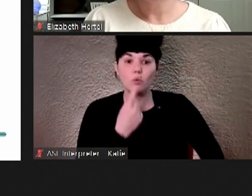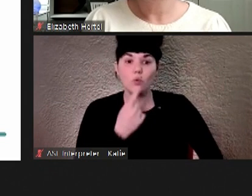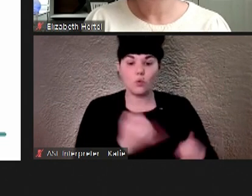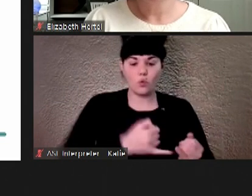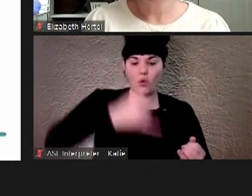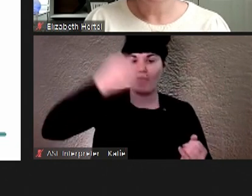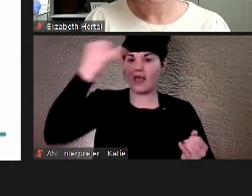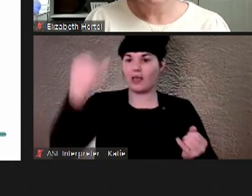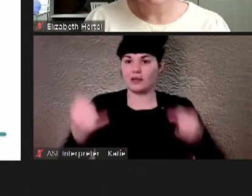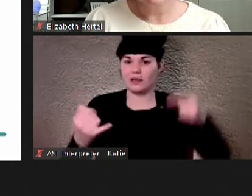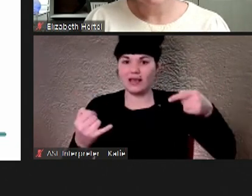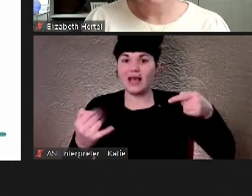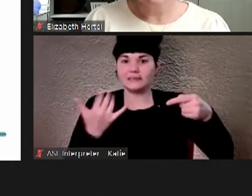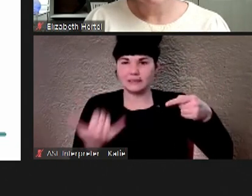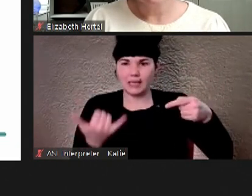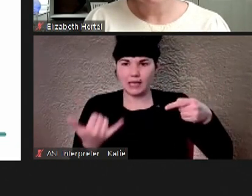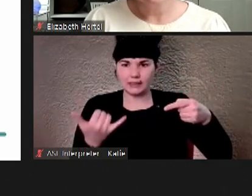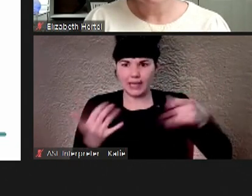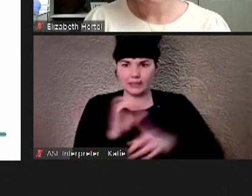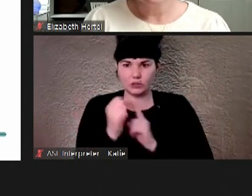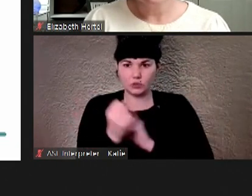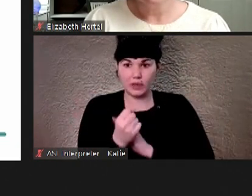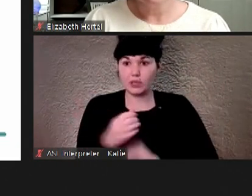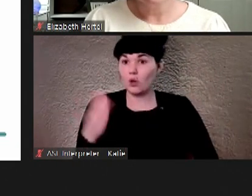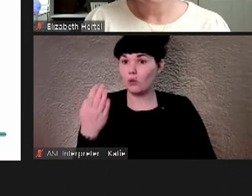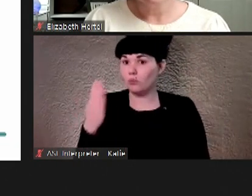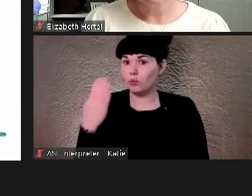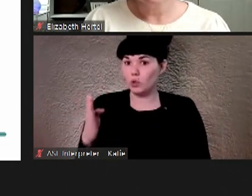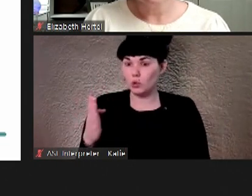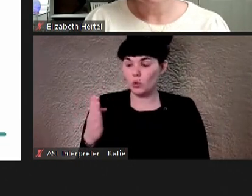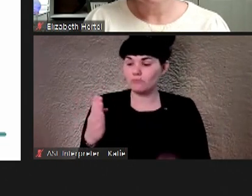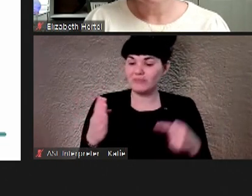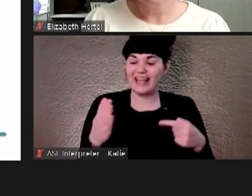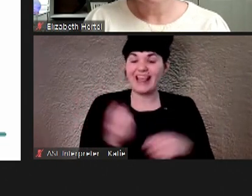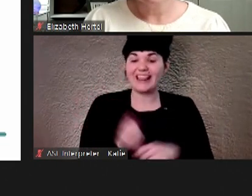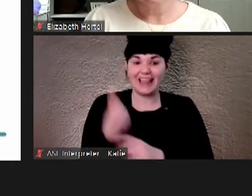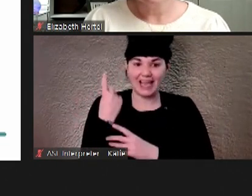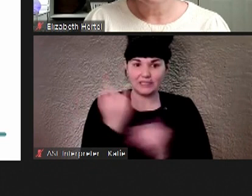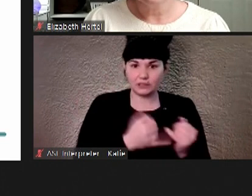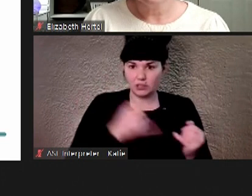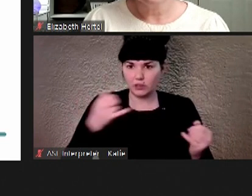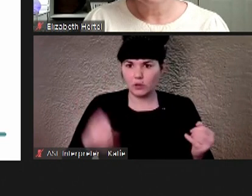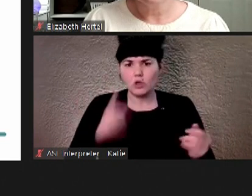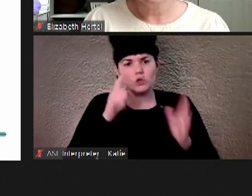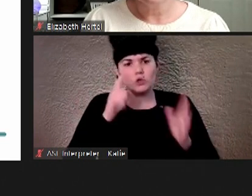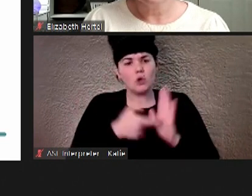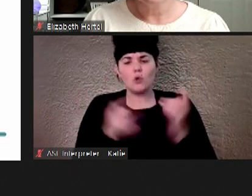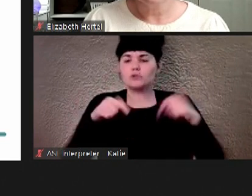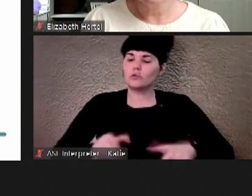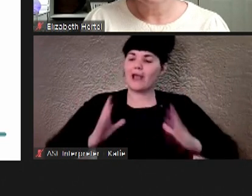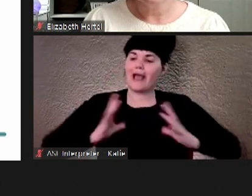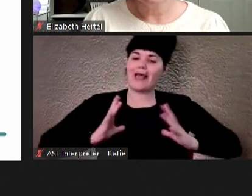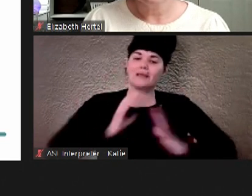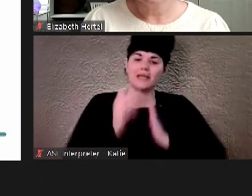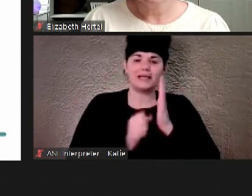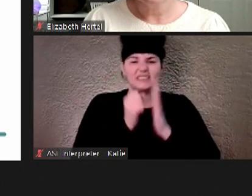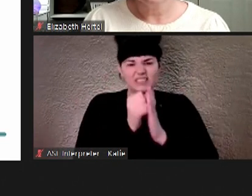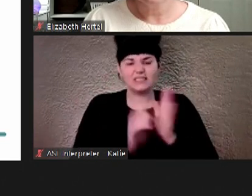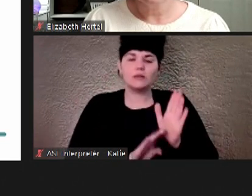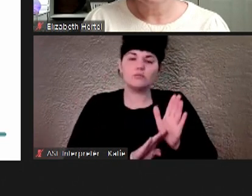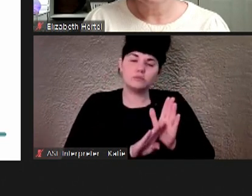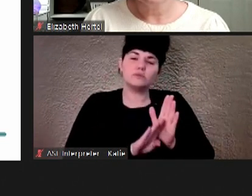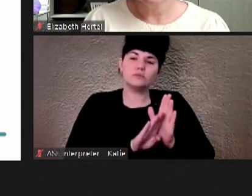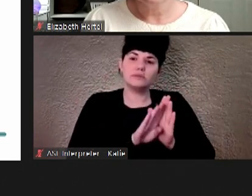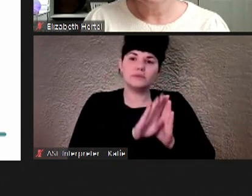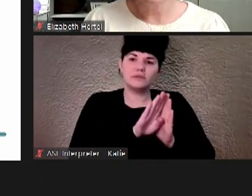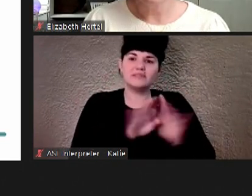blue line where we were last year, you can see that we had a similar holiday surge. What happened very recently in the last